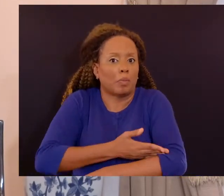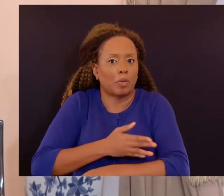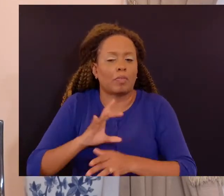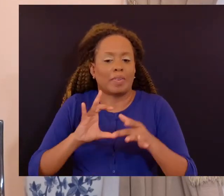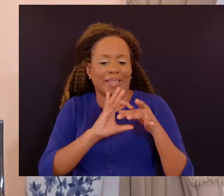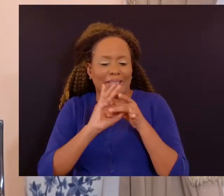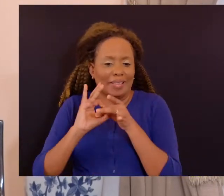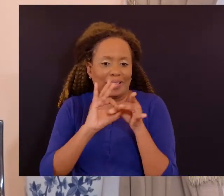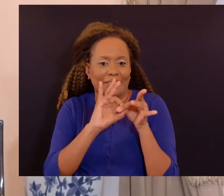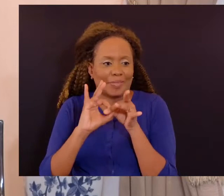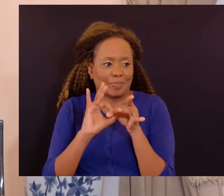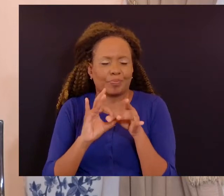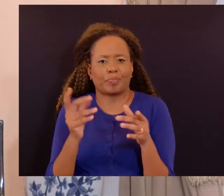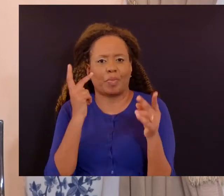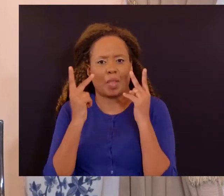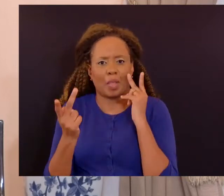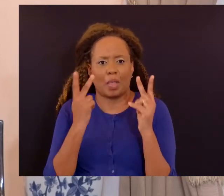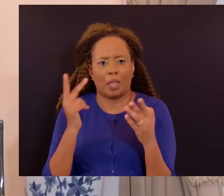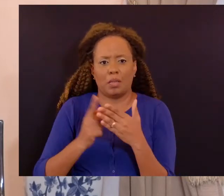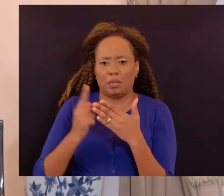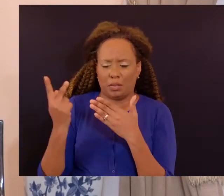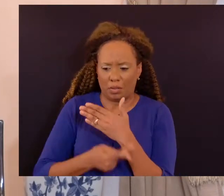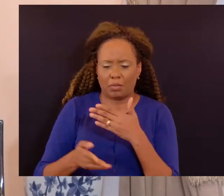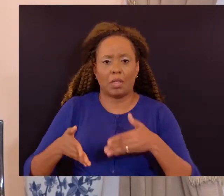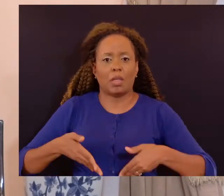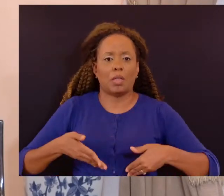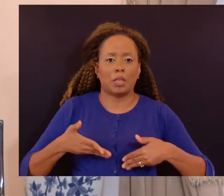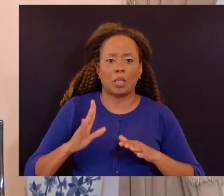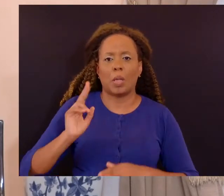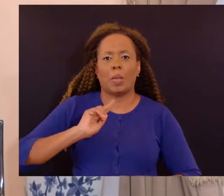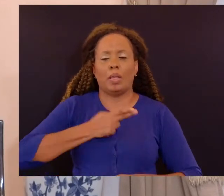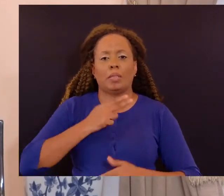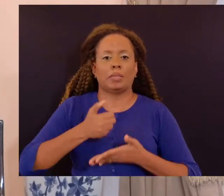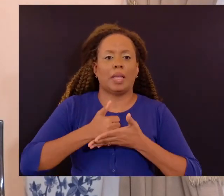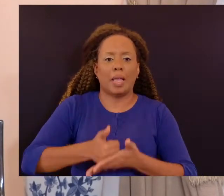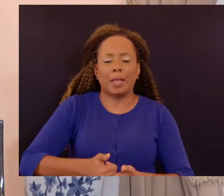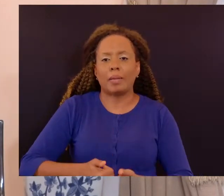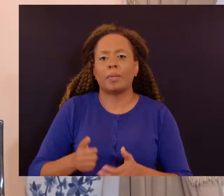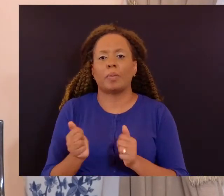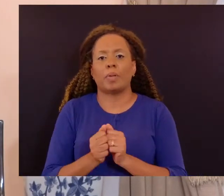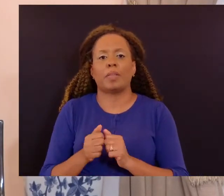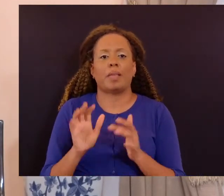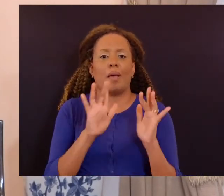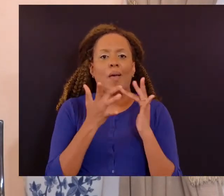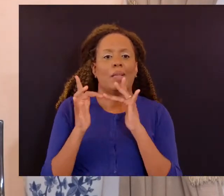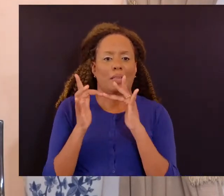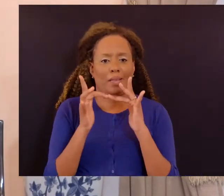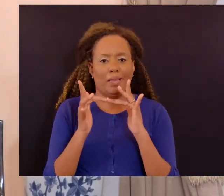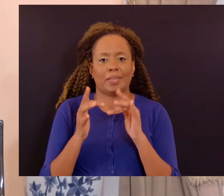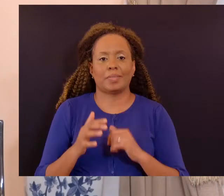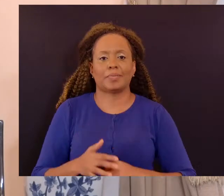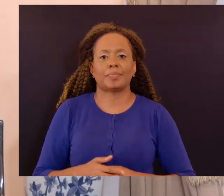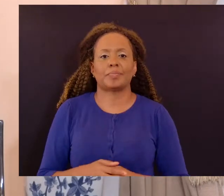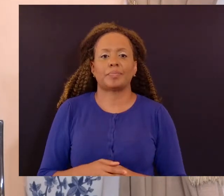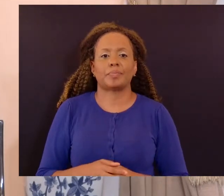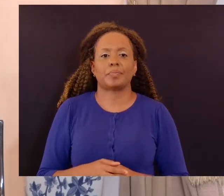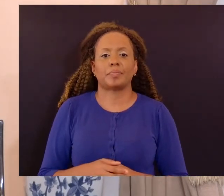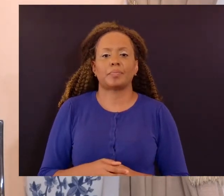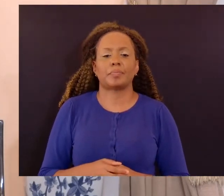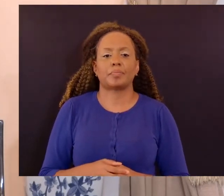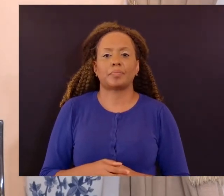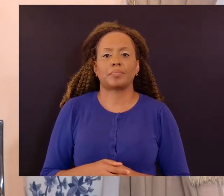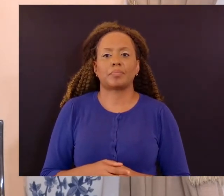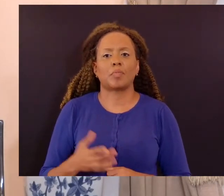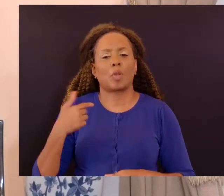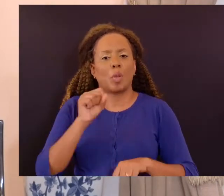which would allow us to reach out to our teachers to help them through the online environment. We've been working with the colleges in